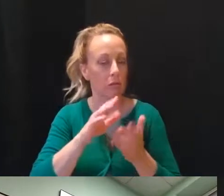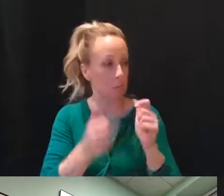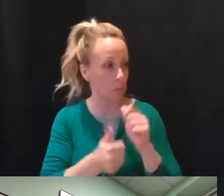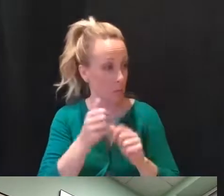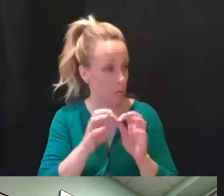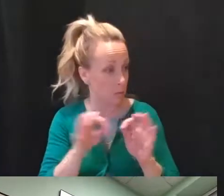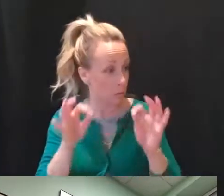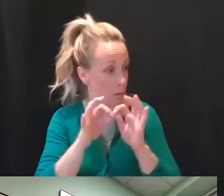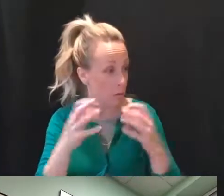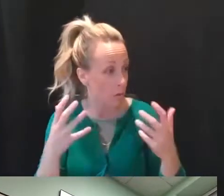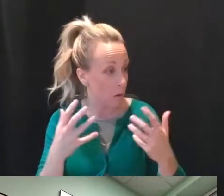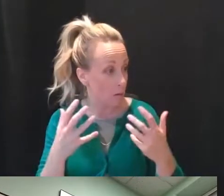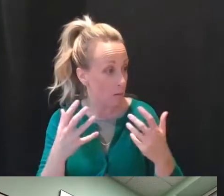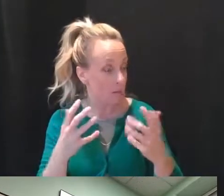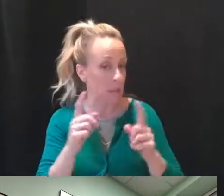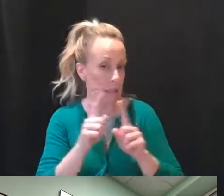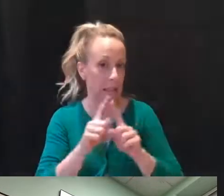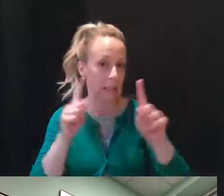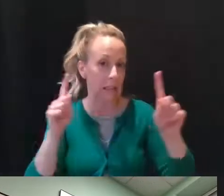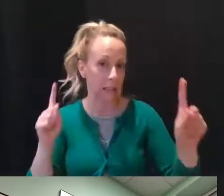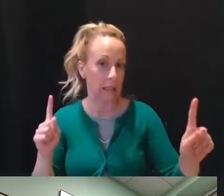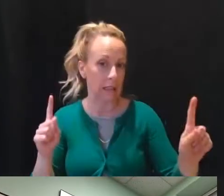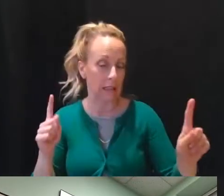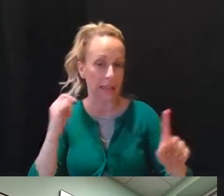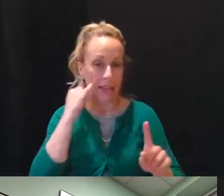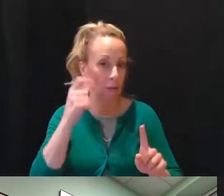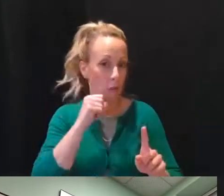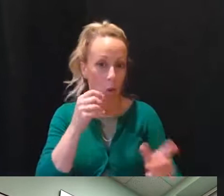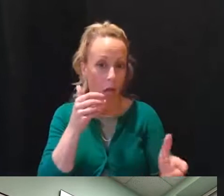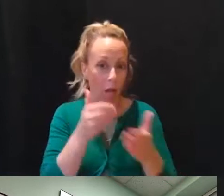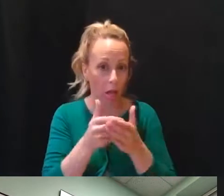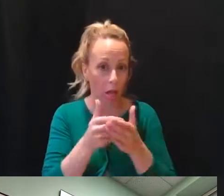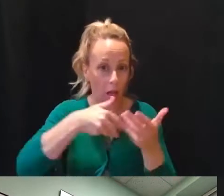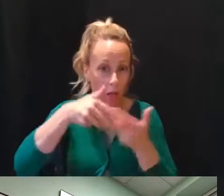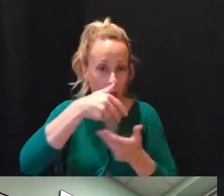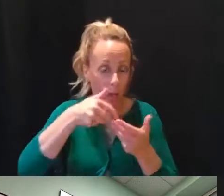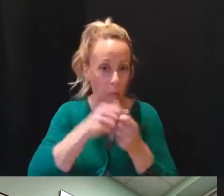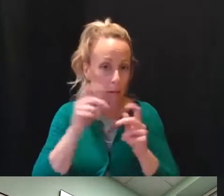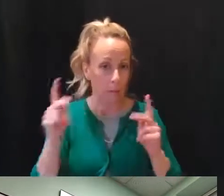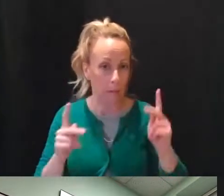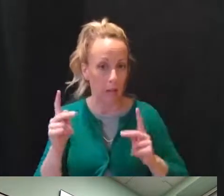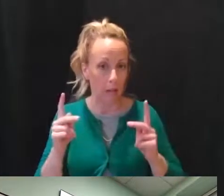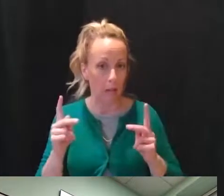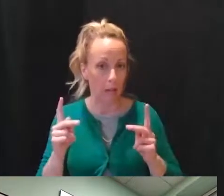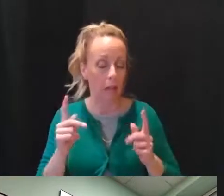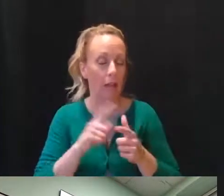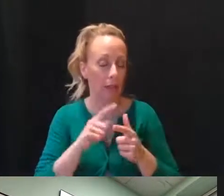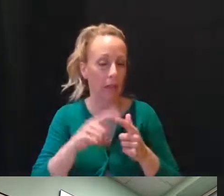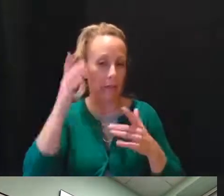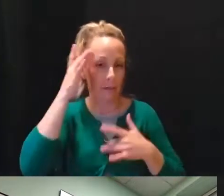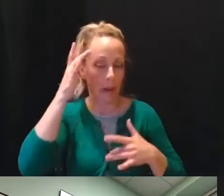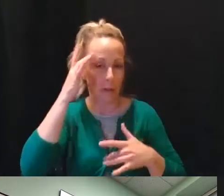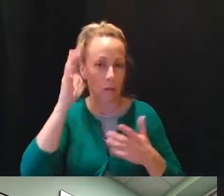those is distance. You don't get close to other people. This virus is very difficult